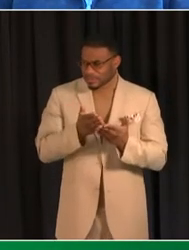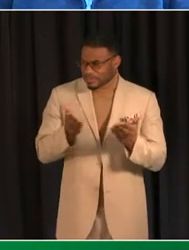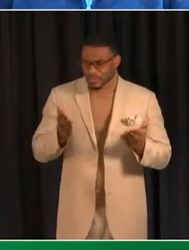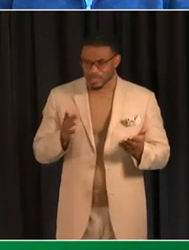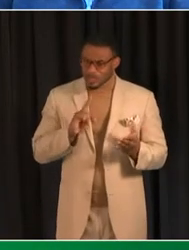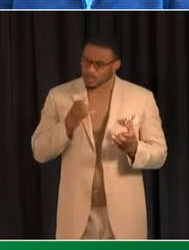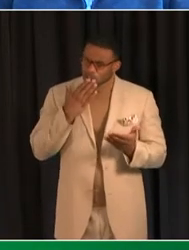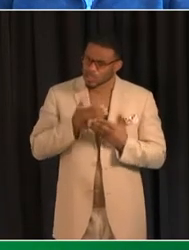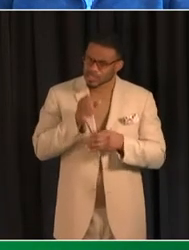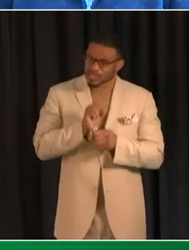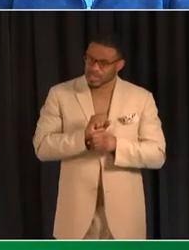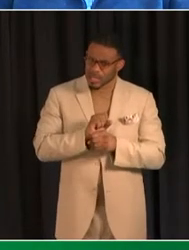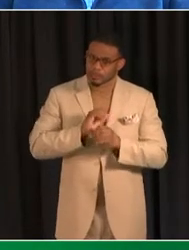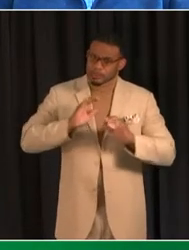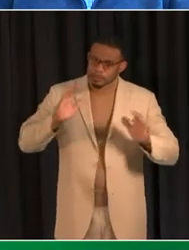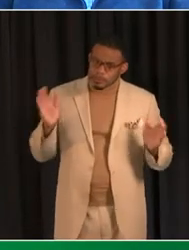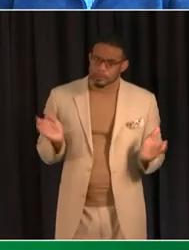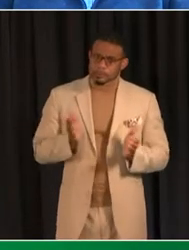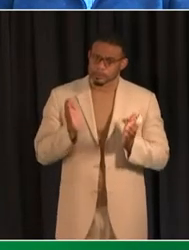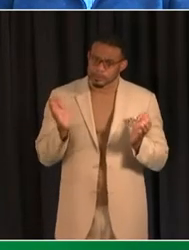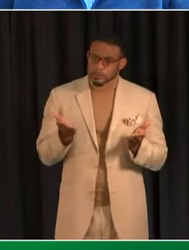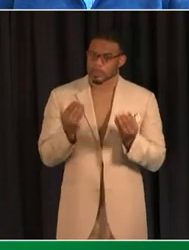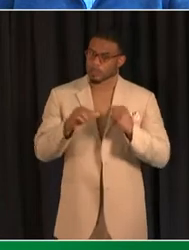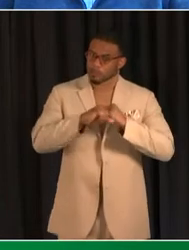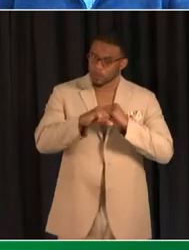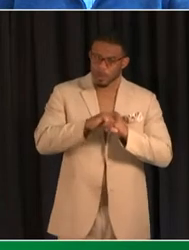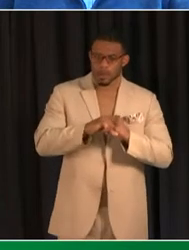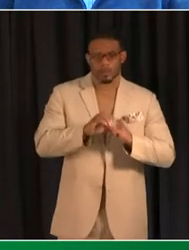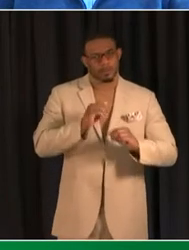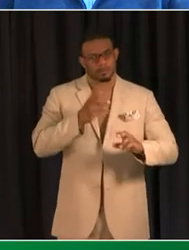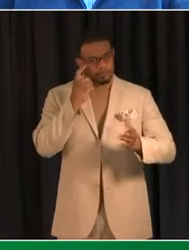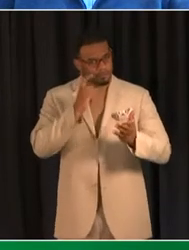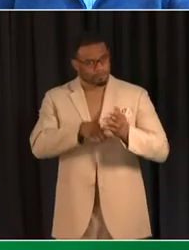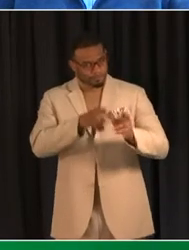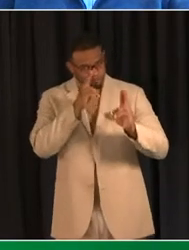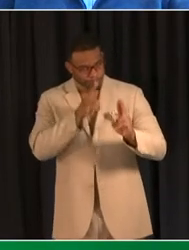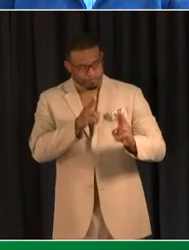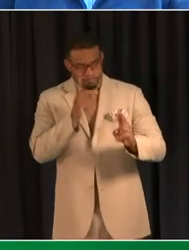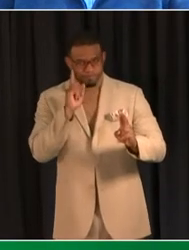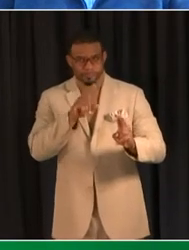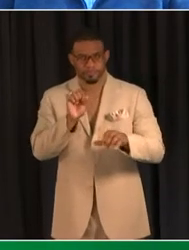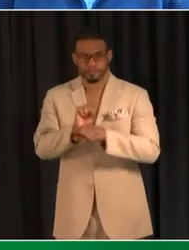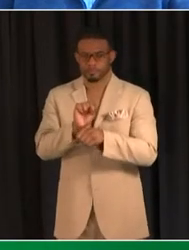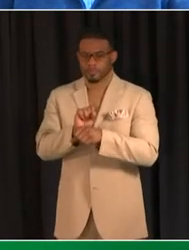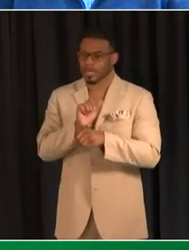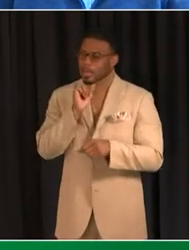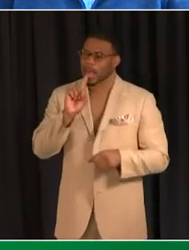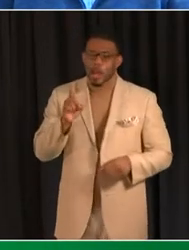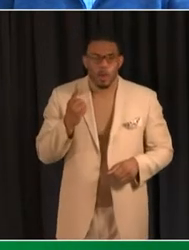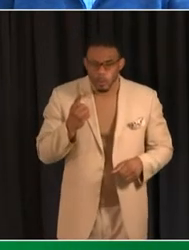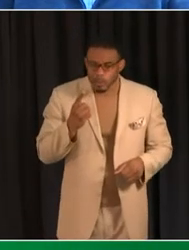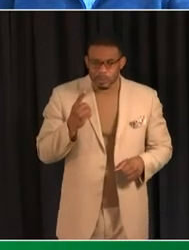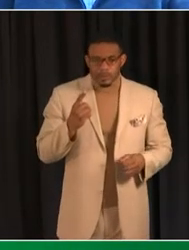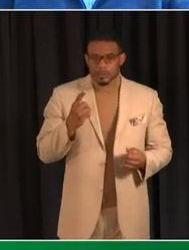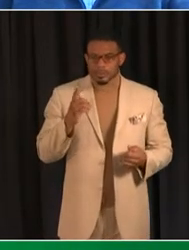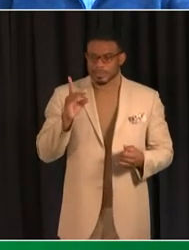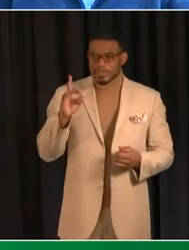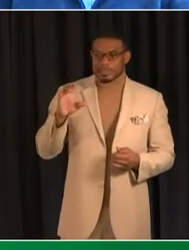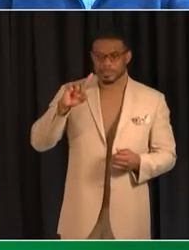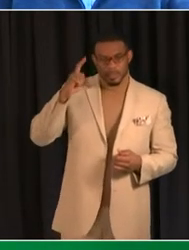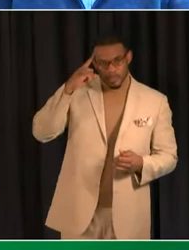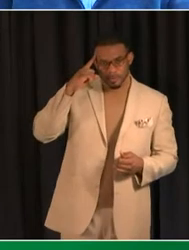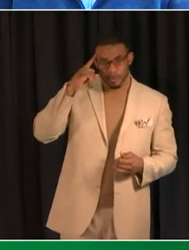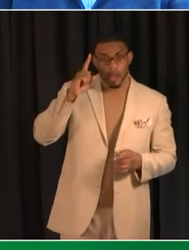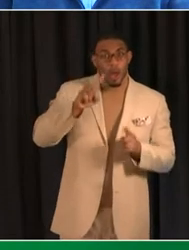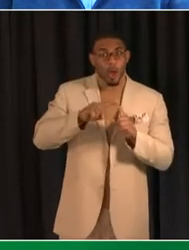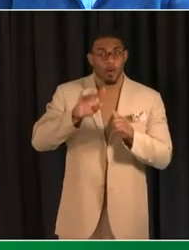city has done a really good job, and so I really want to sing their praises for a few seconds, not just the district